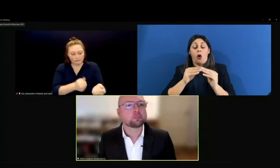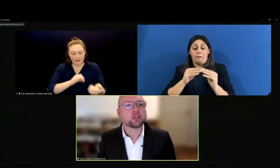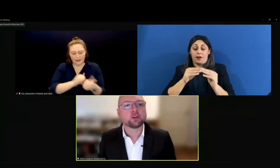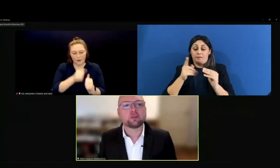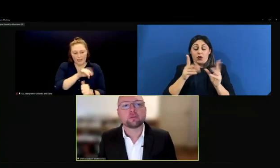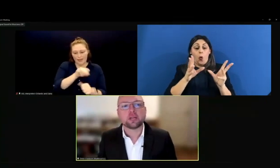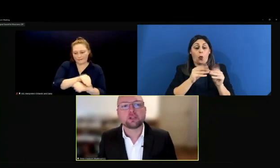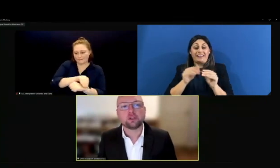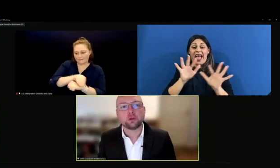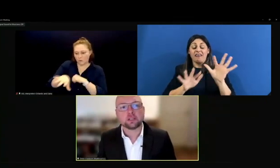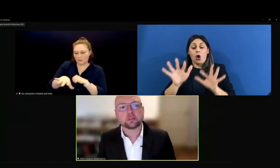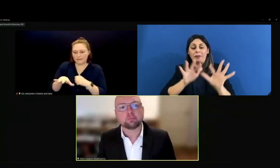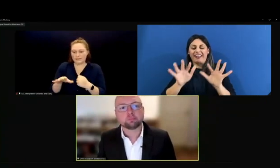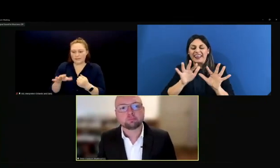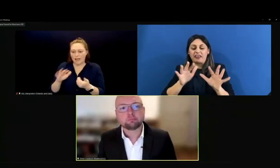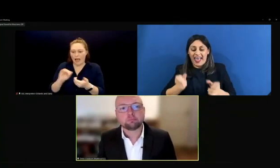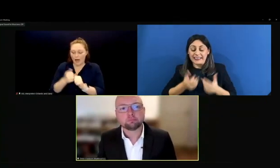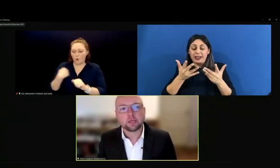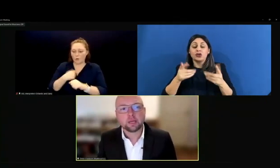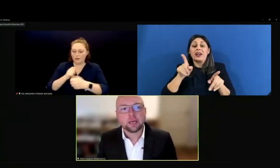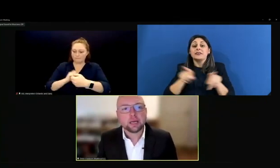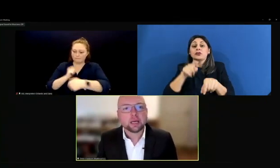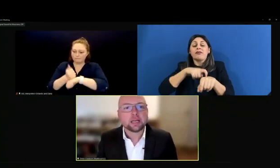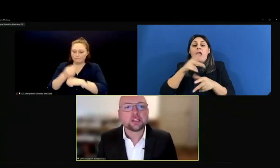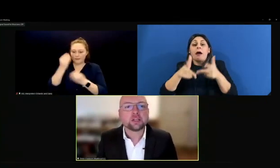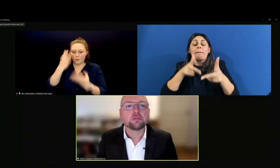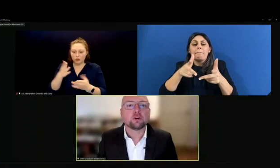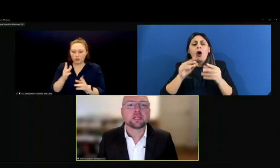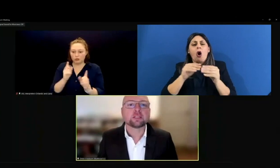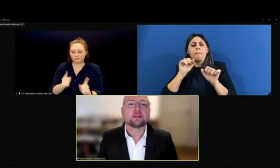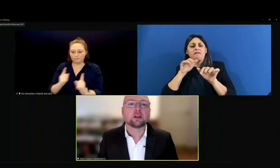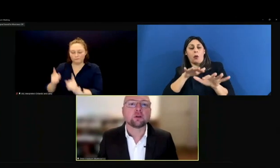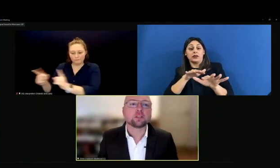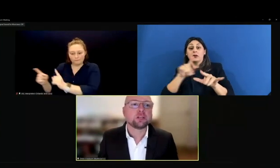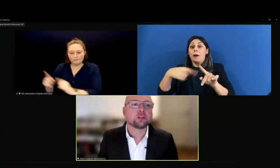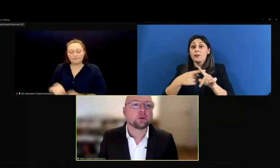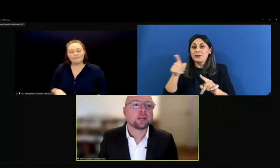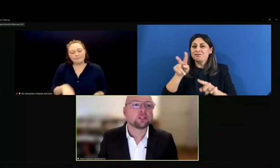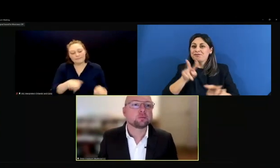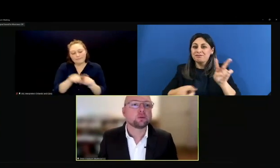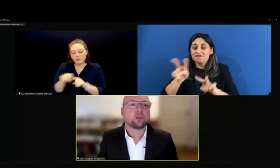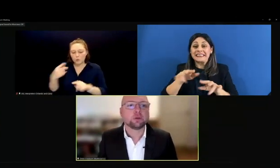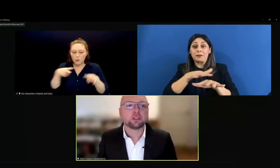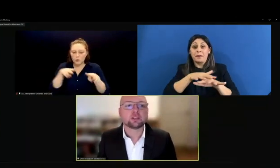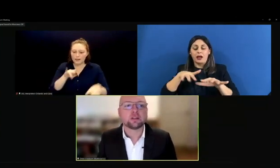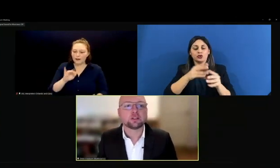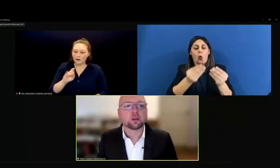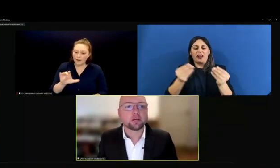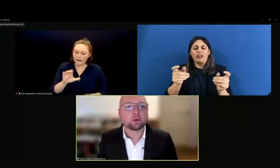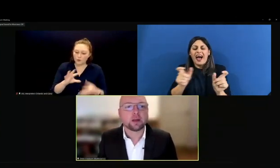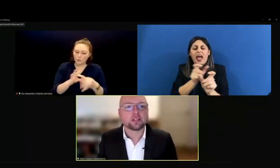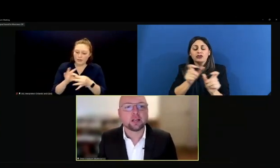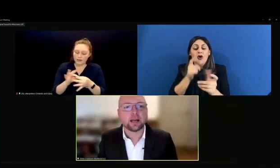cotemporal expression of information units. In addition, you've looked at the iconic spatial relations between units that